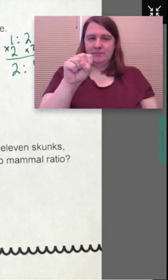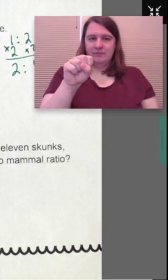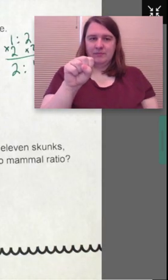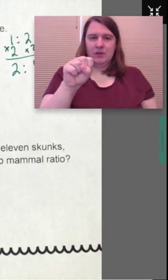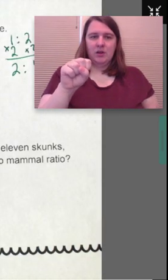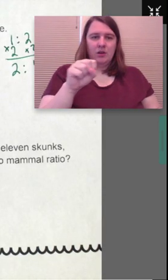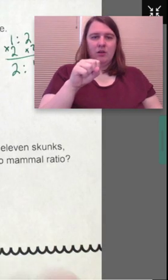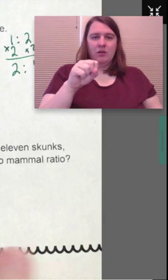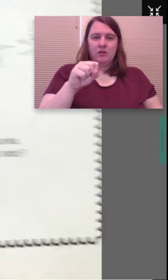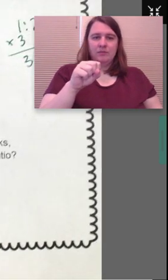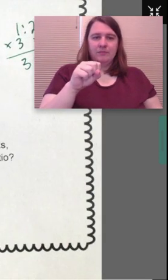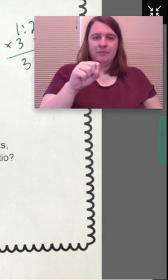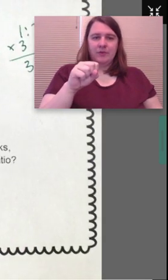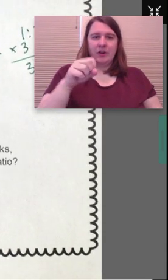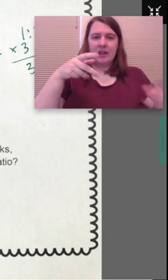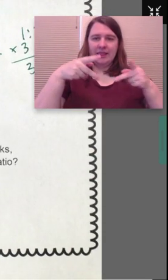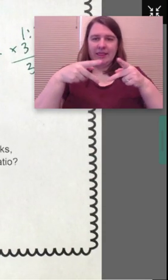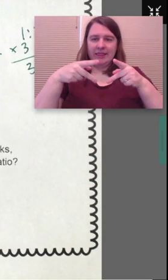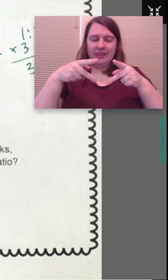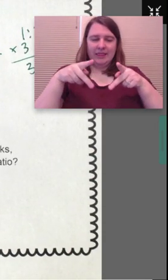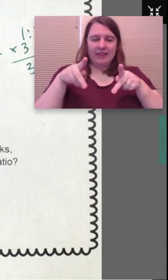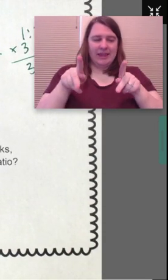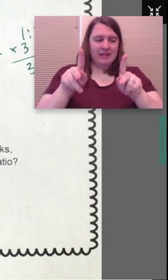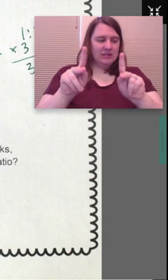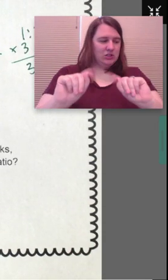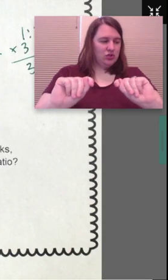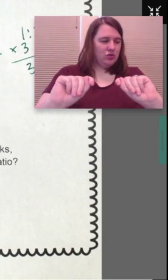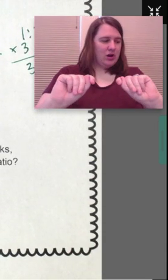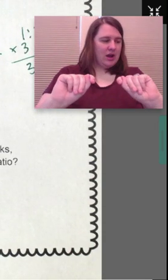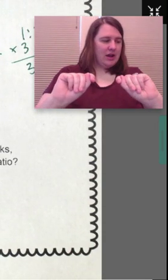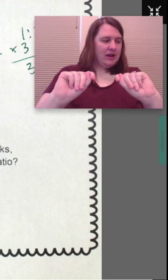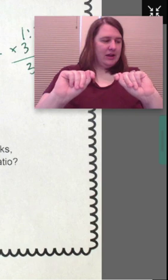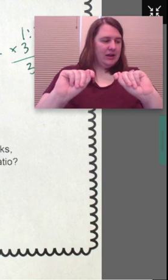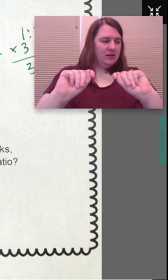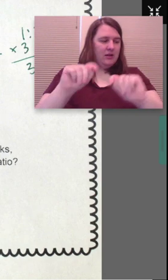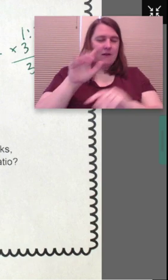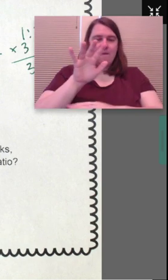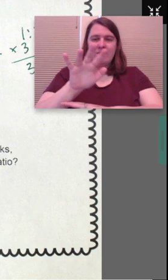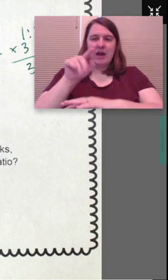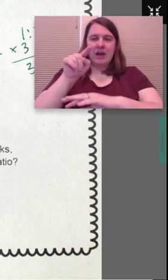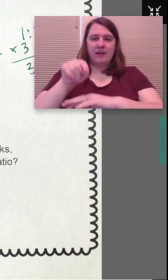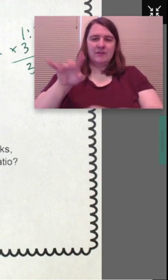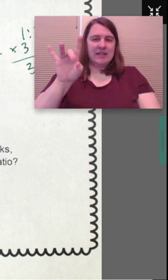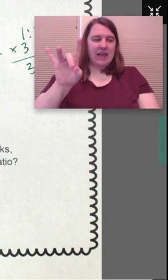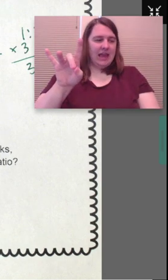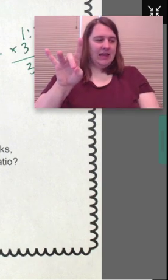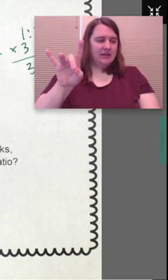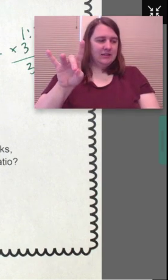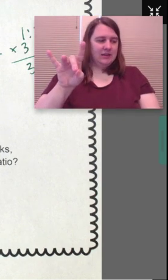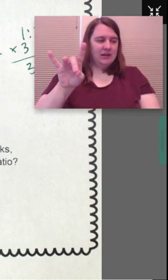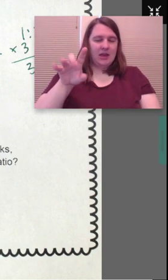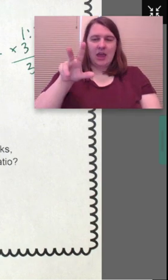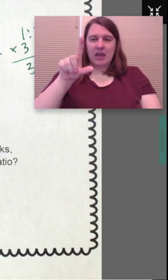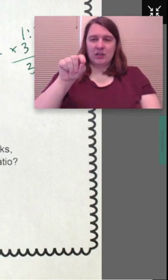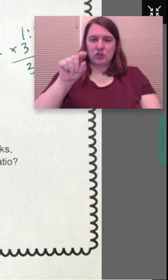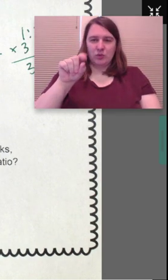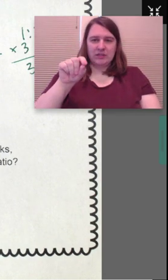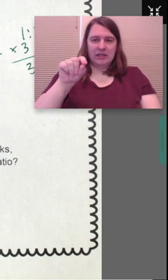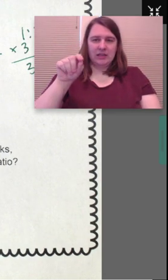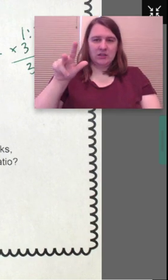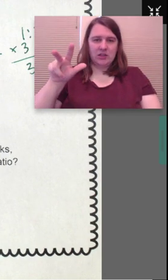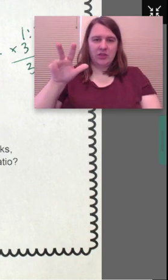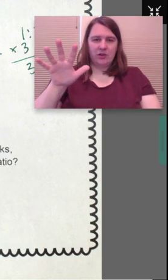Yes. All right, let's try 5 to 8